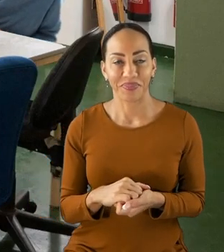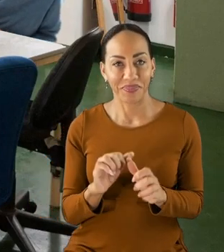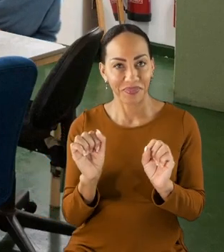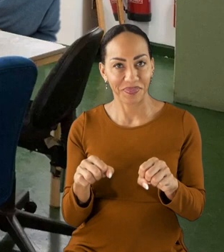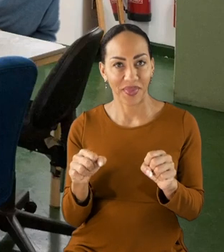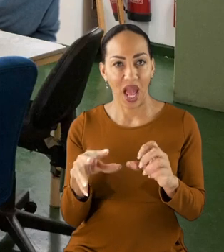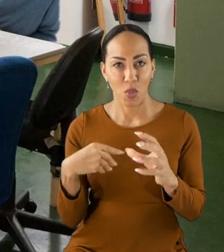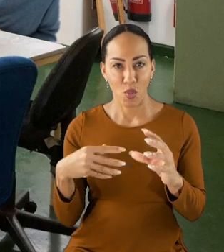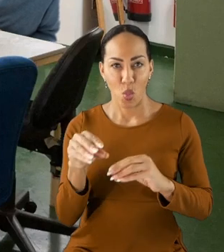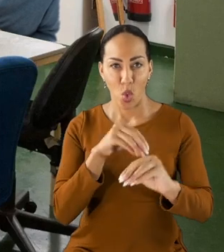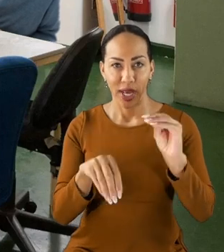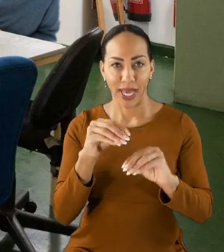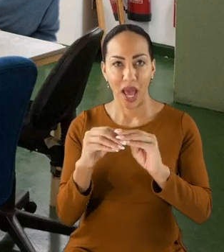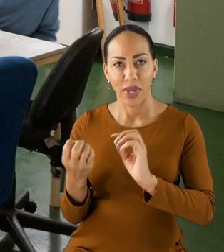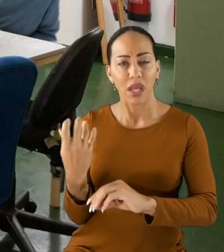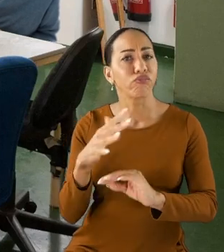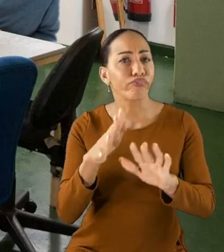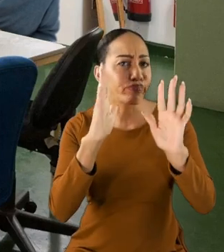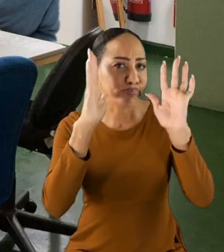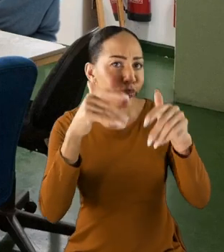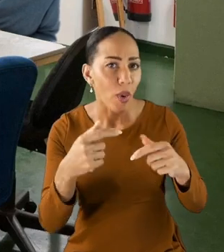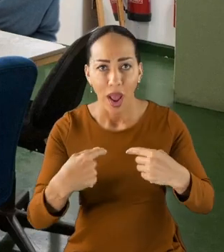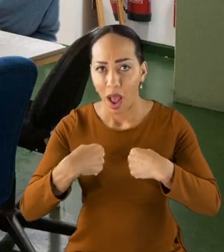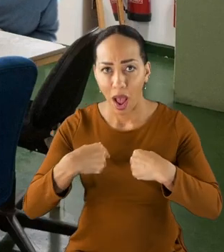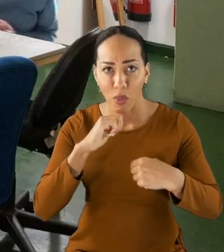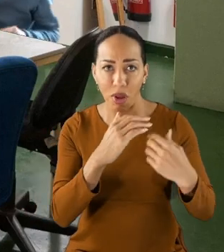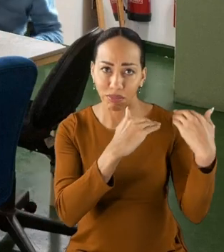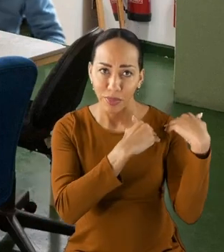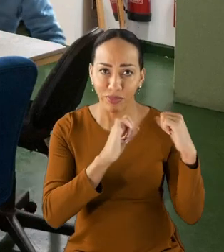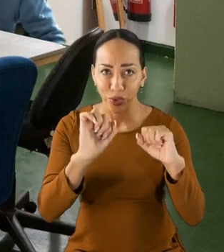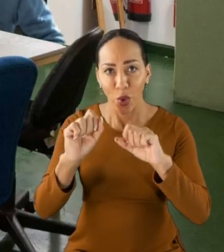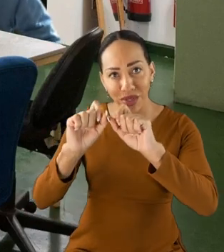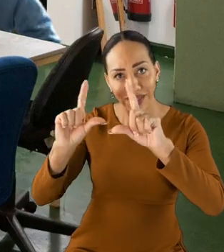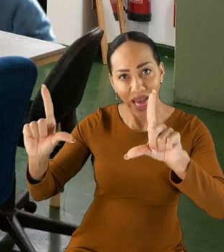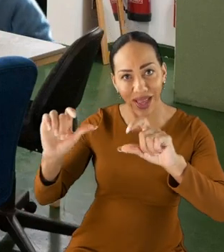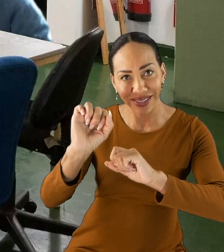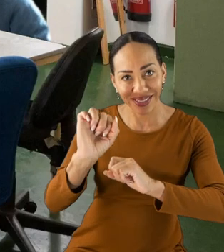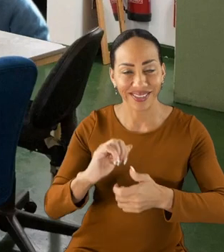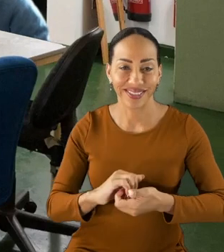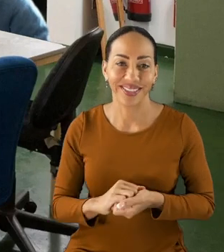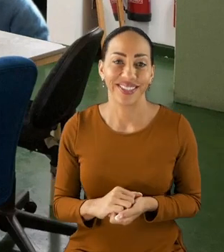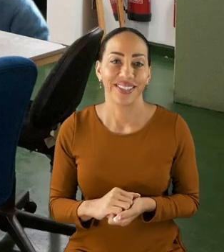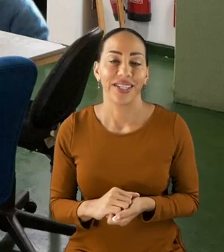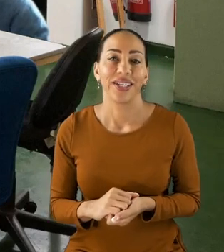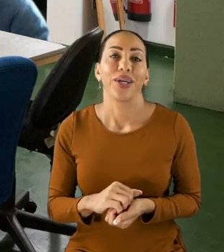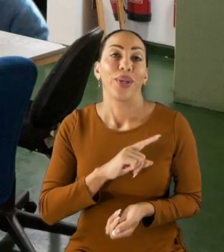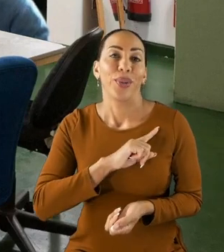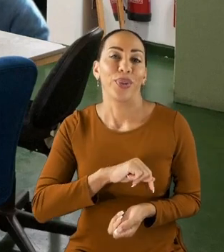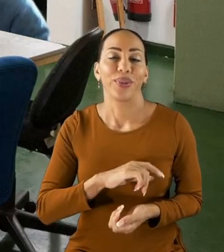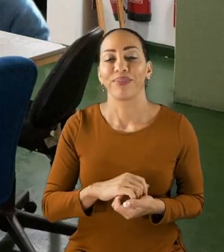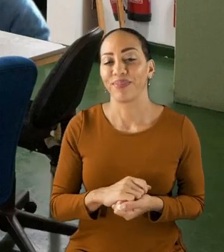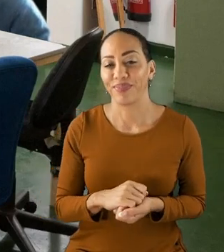do I need them don't to worry, do. Don't worry, I'm going to control your slides for you. You can just tell me next. And that's brilliant. Okay, so don't worry about that. That's a lot easier